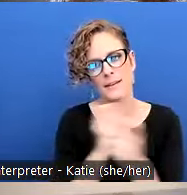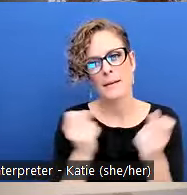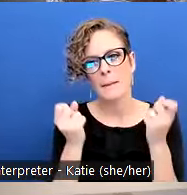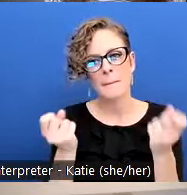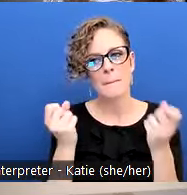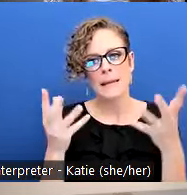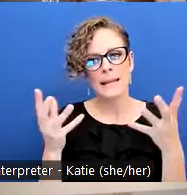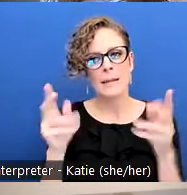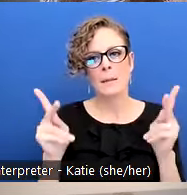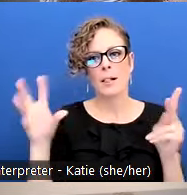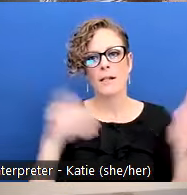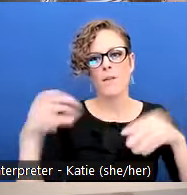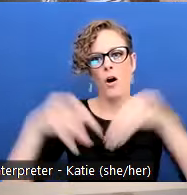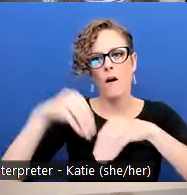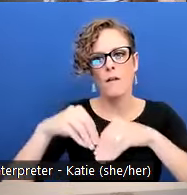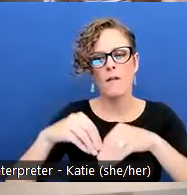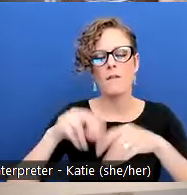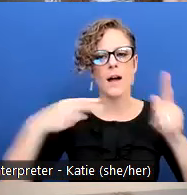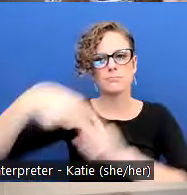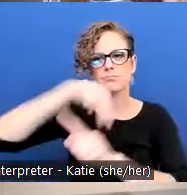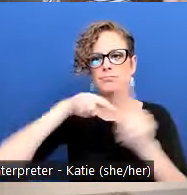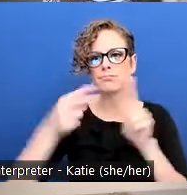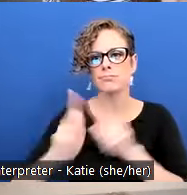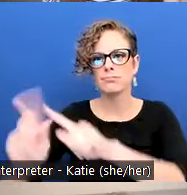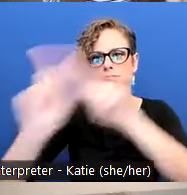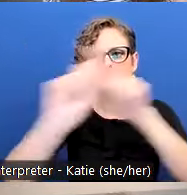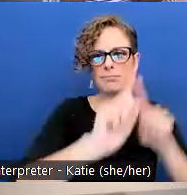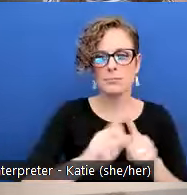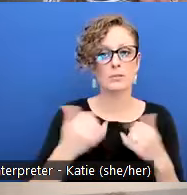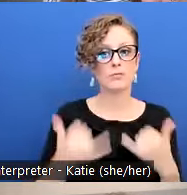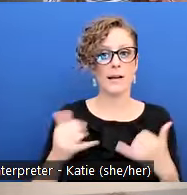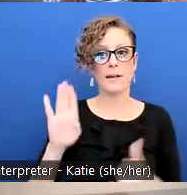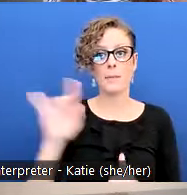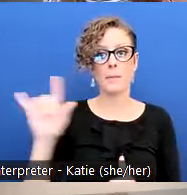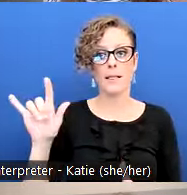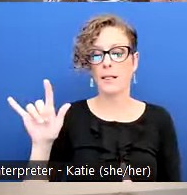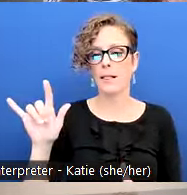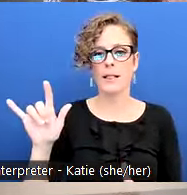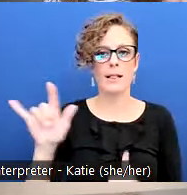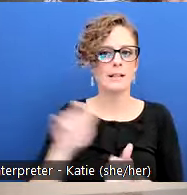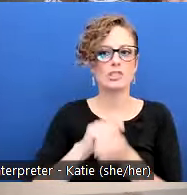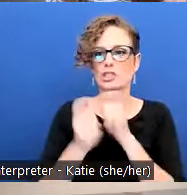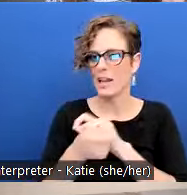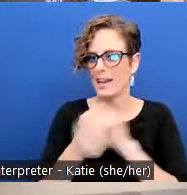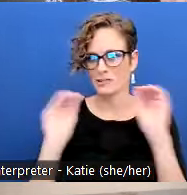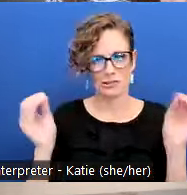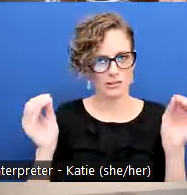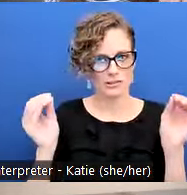stakeholders with a lot of different opinions. So at this point in time, the bill didn't make any actual changes in those areas,